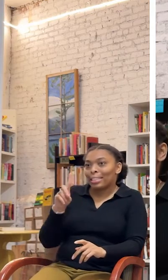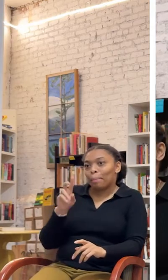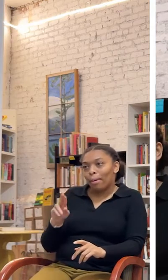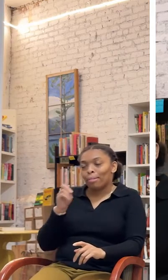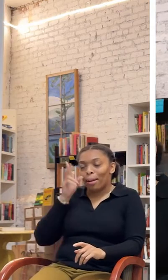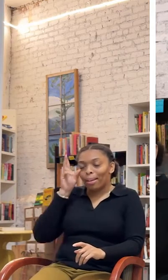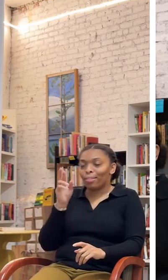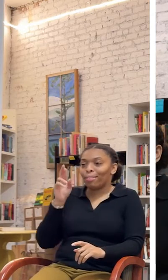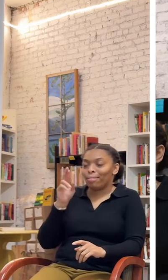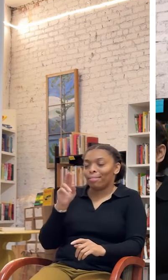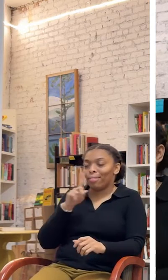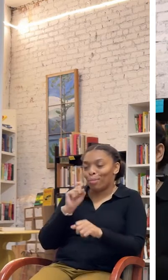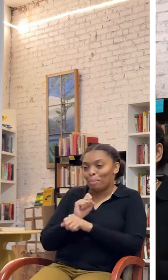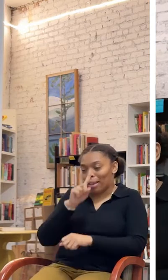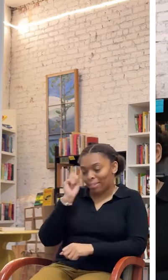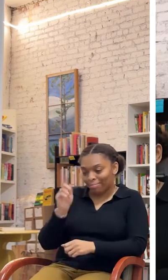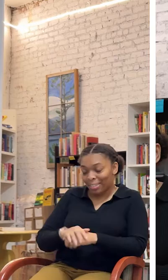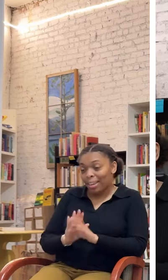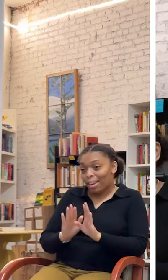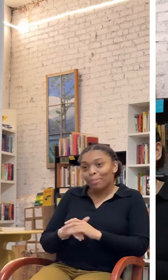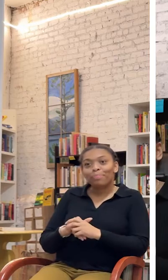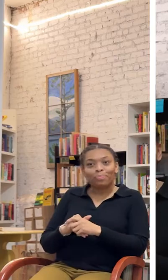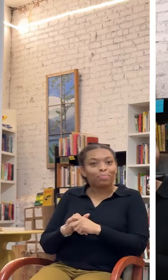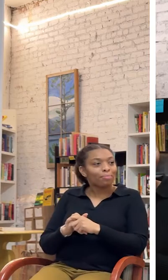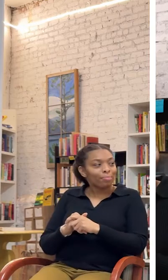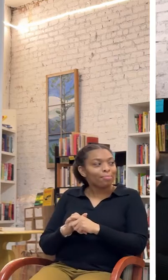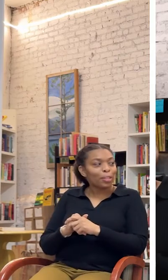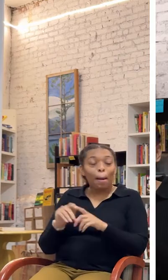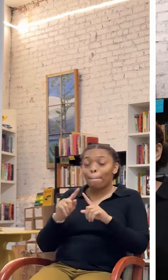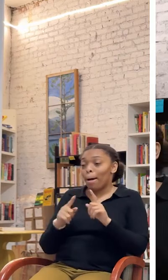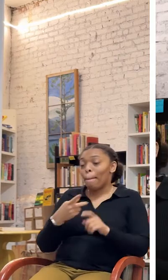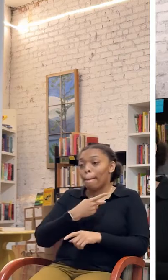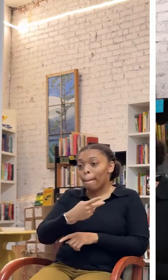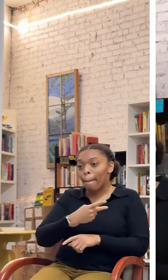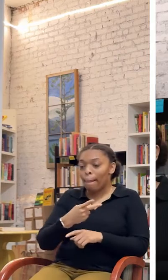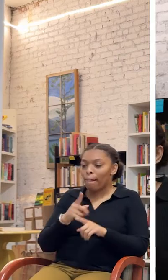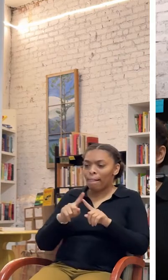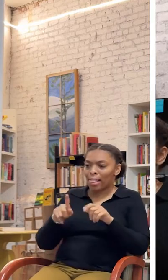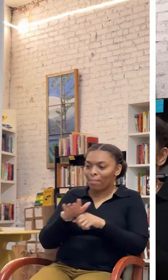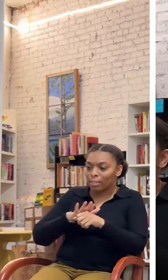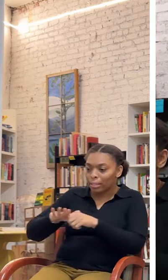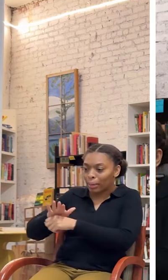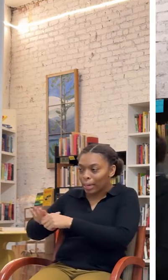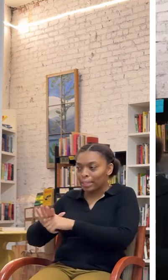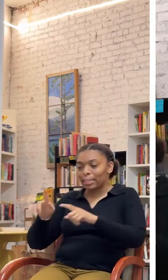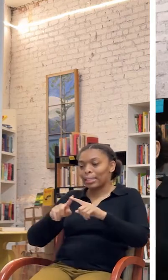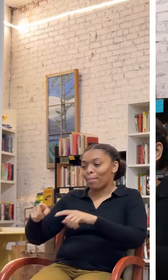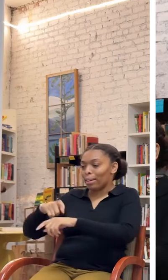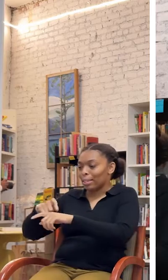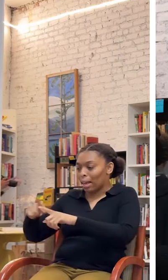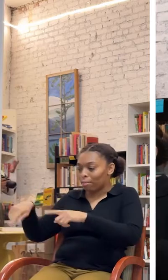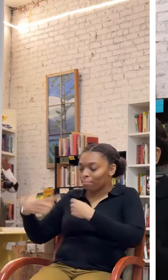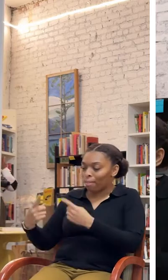that. But yeah, Kleaver and I have been in different spaces at different times during these